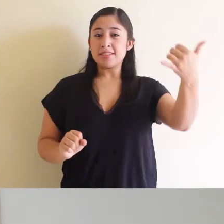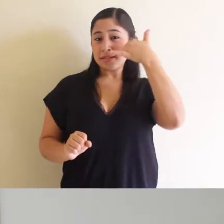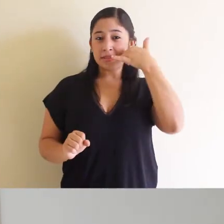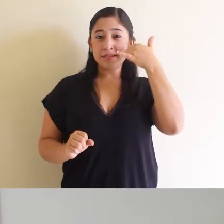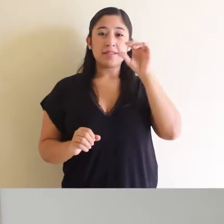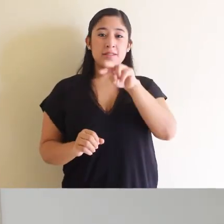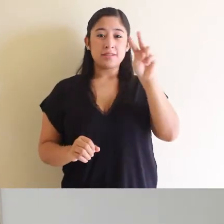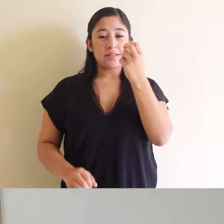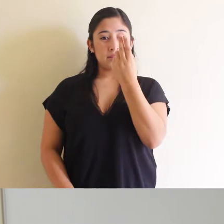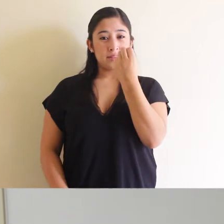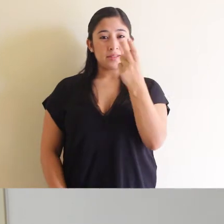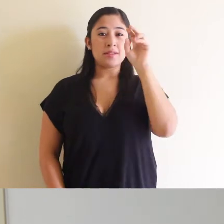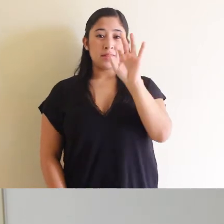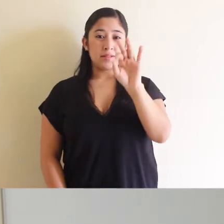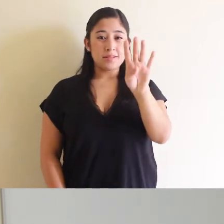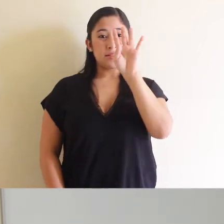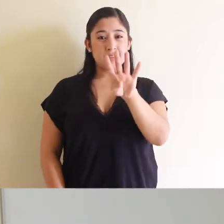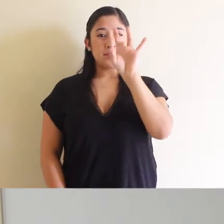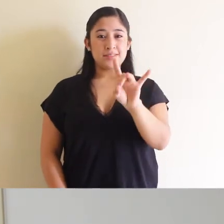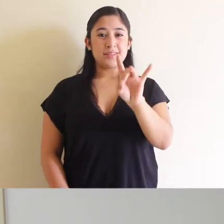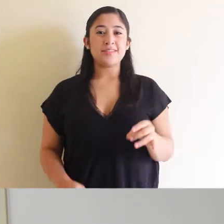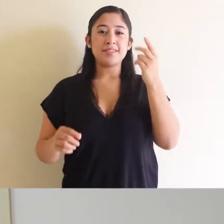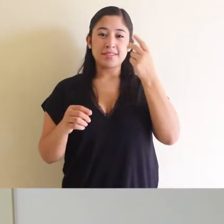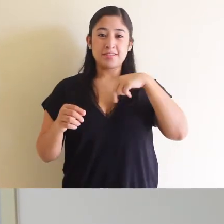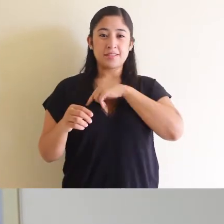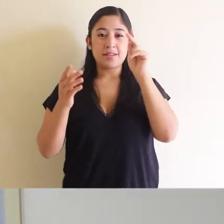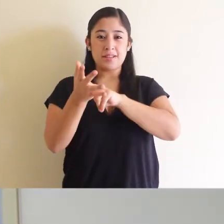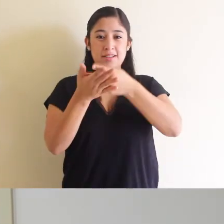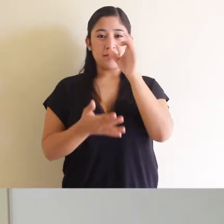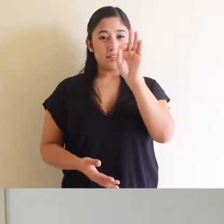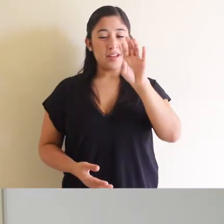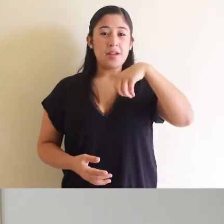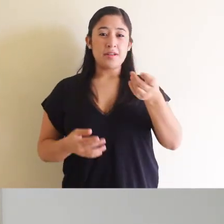503-221-2948, go to our Facebook page, or visit our facilities located